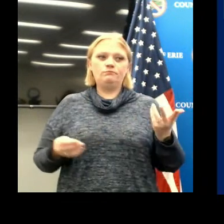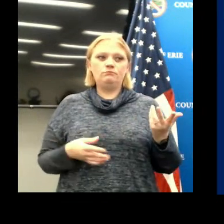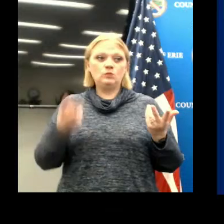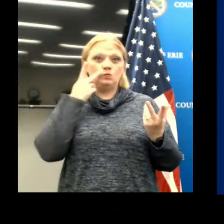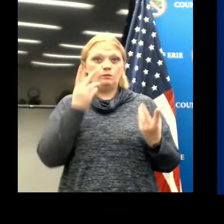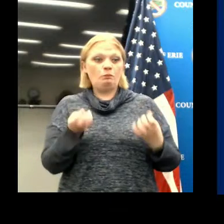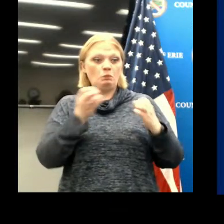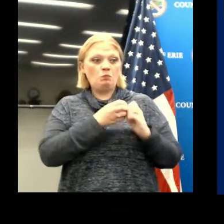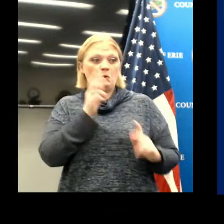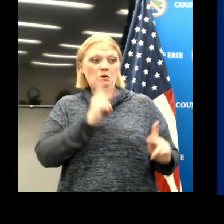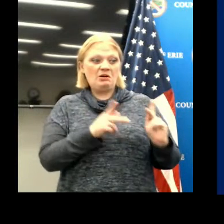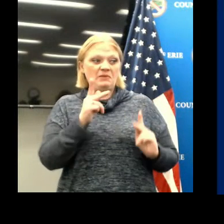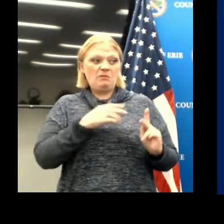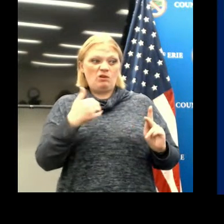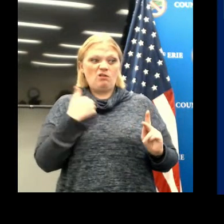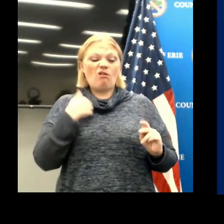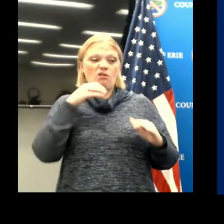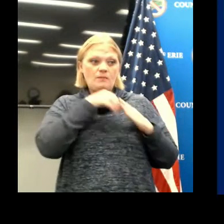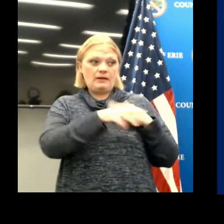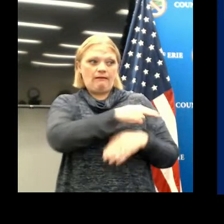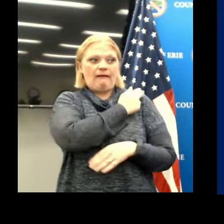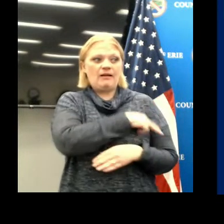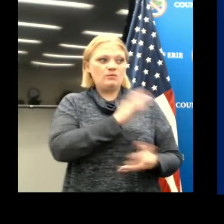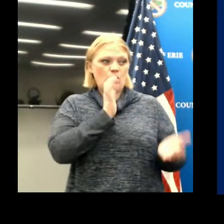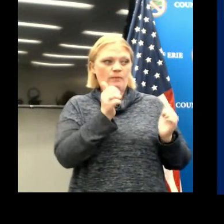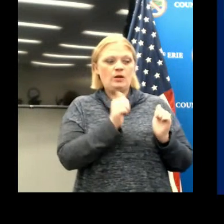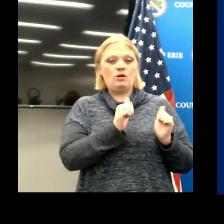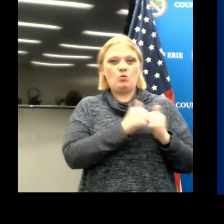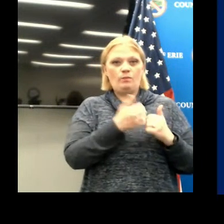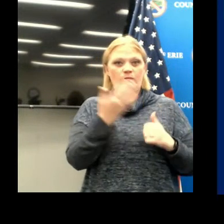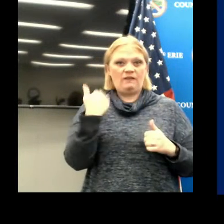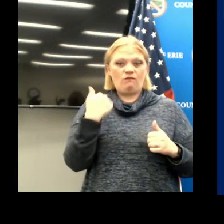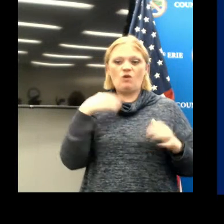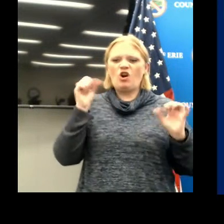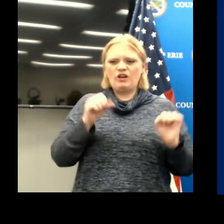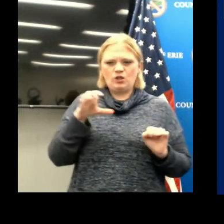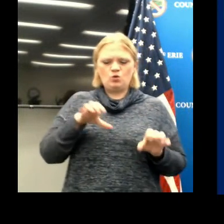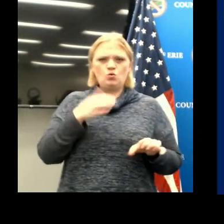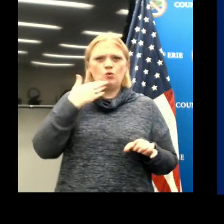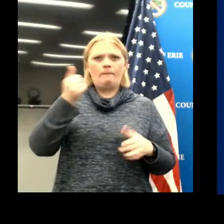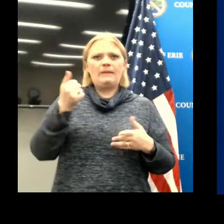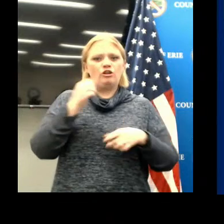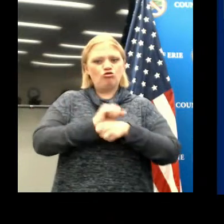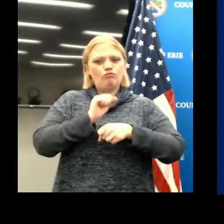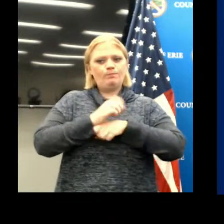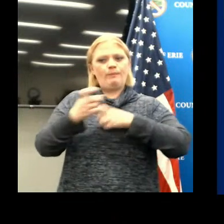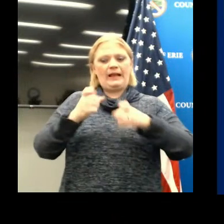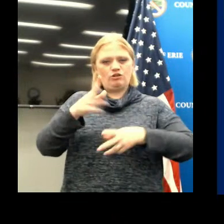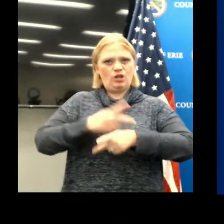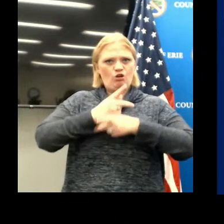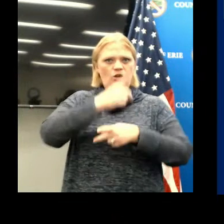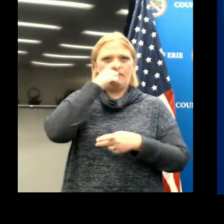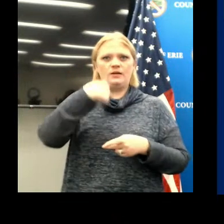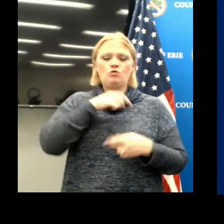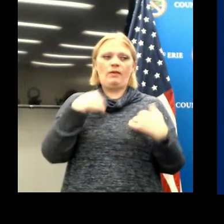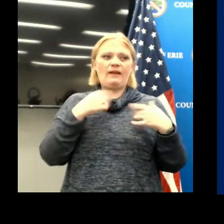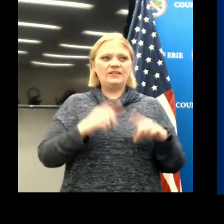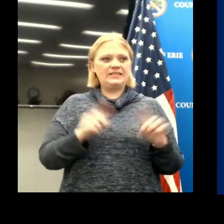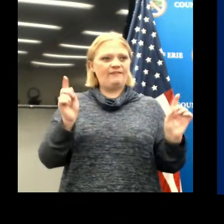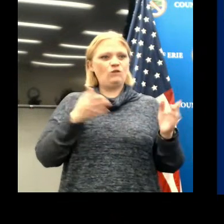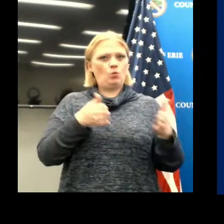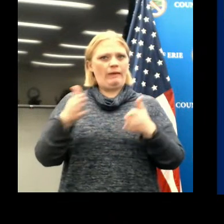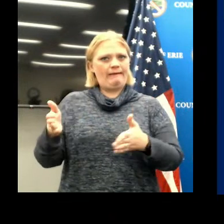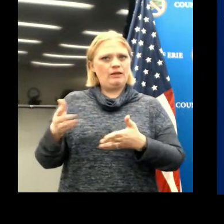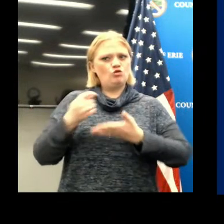more people who are younger coming into the hospitals than we did earlier. We can do a better job of managing their care because we have different ways